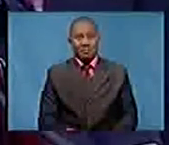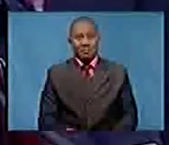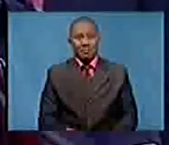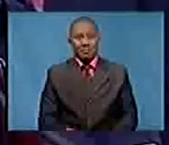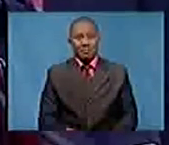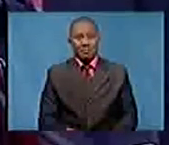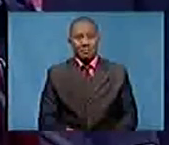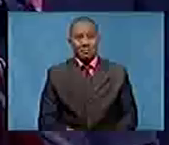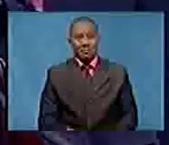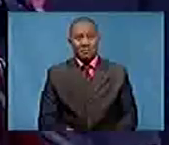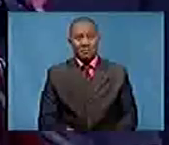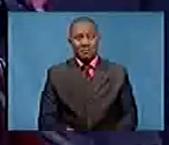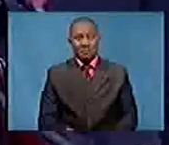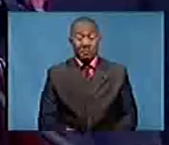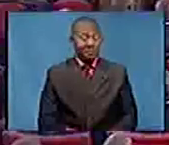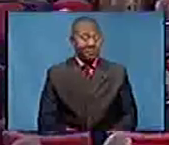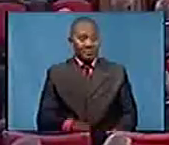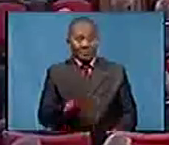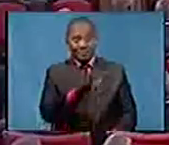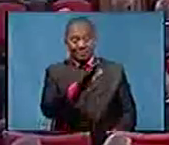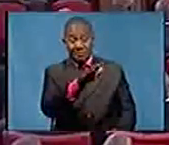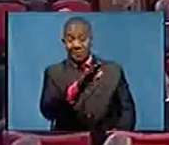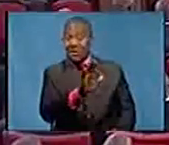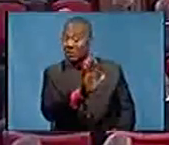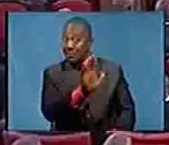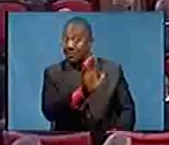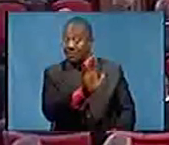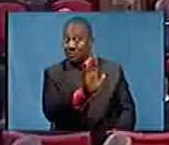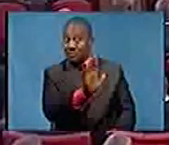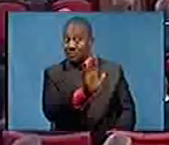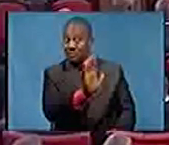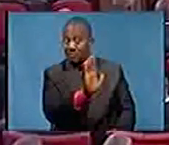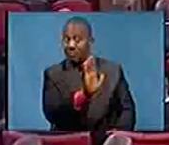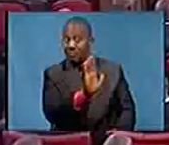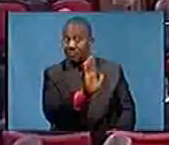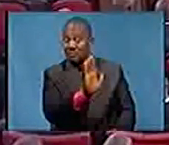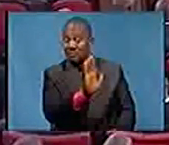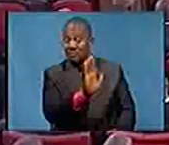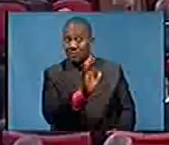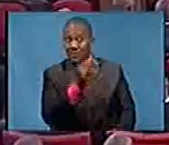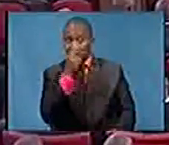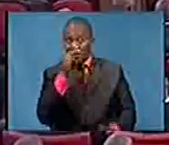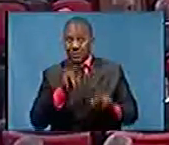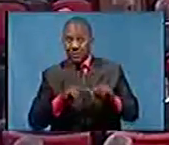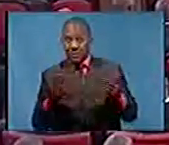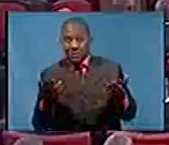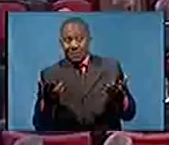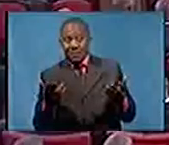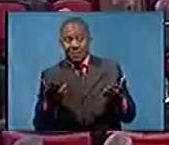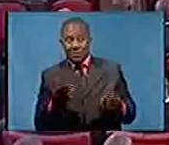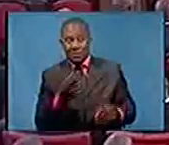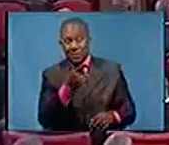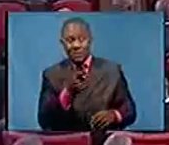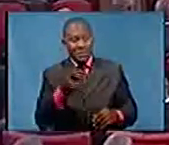You see, let me tell you, John, you are able to joke like this because you don't do some of those